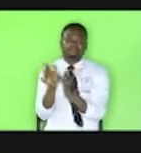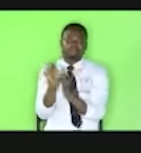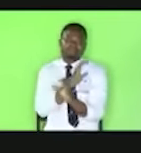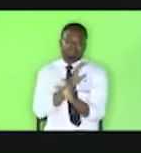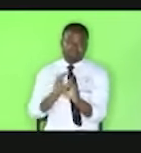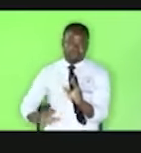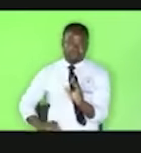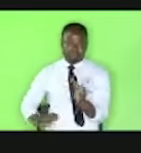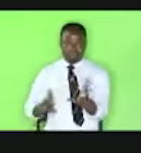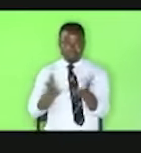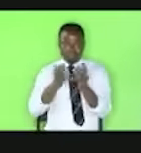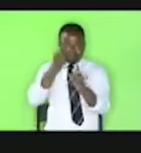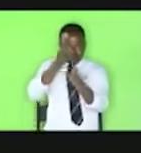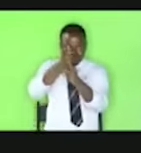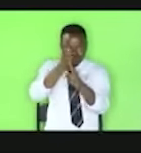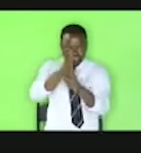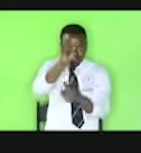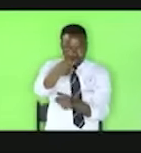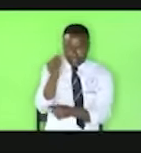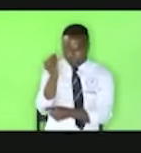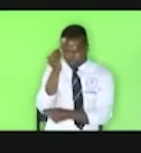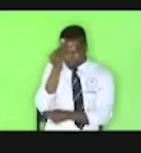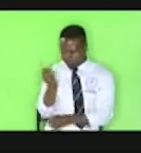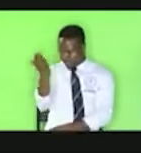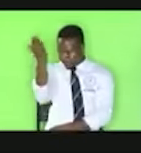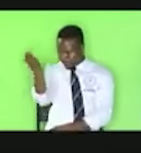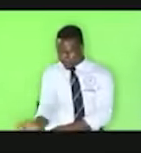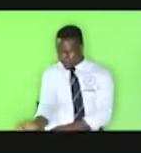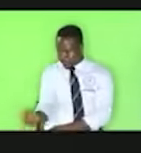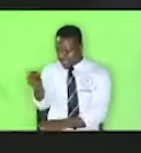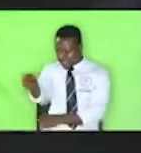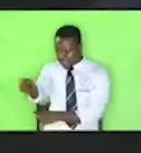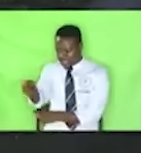to underline the fact that Jesus became a man.